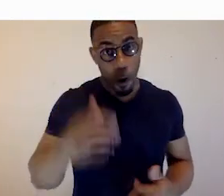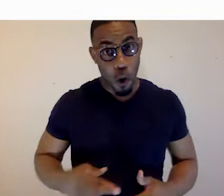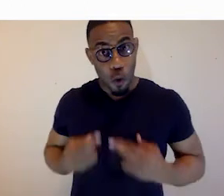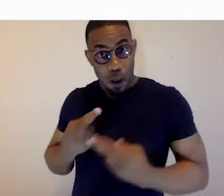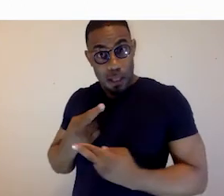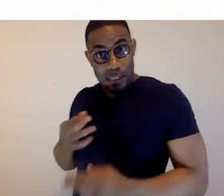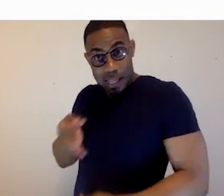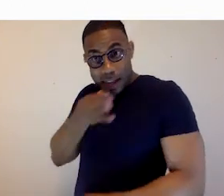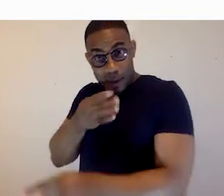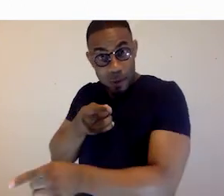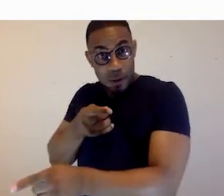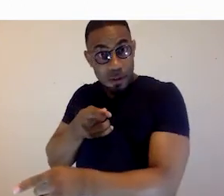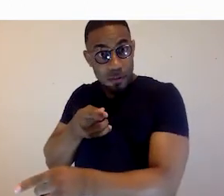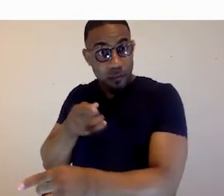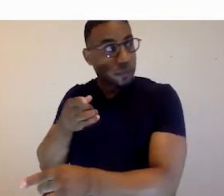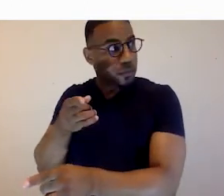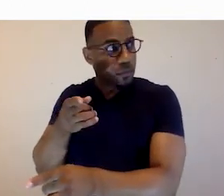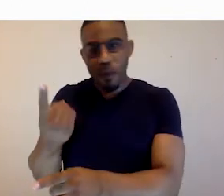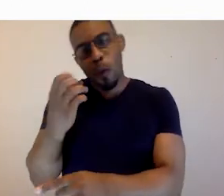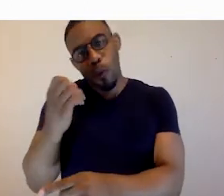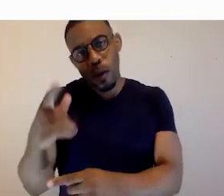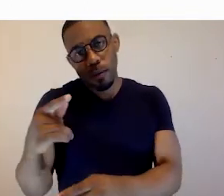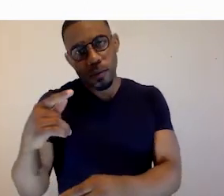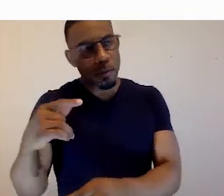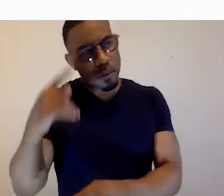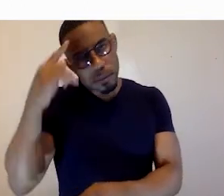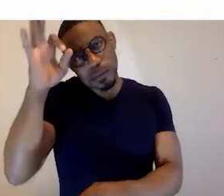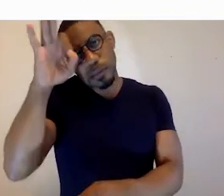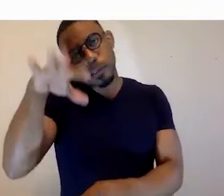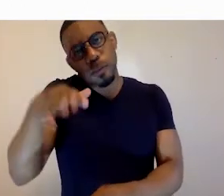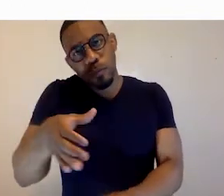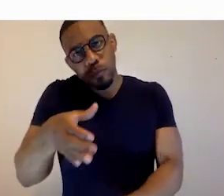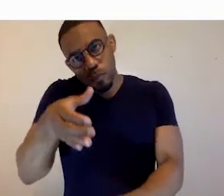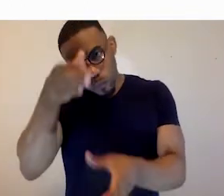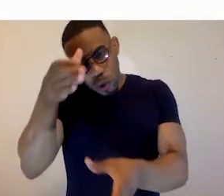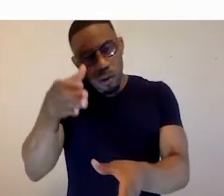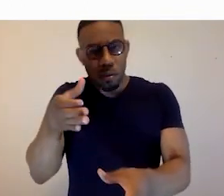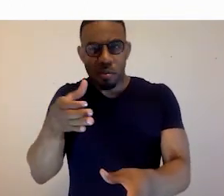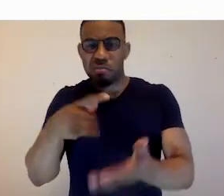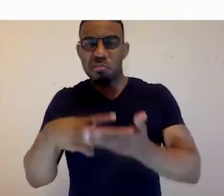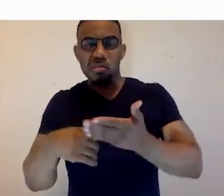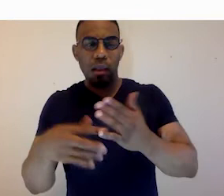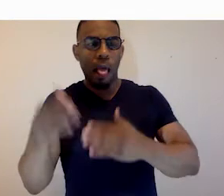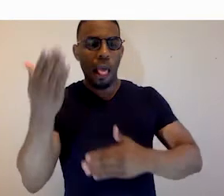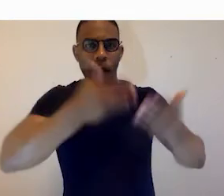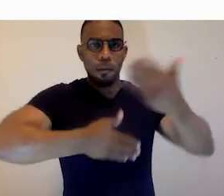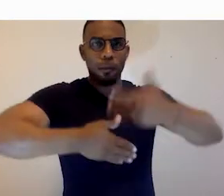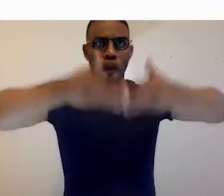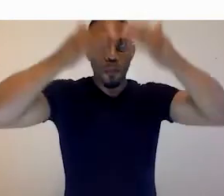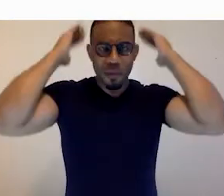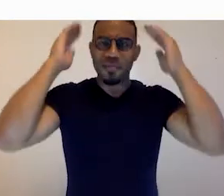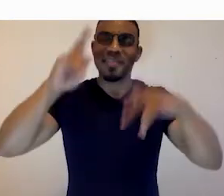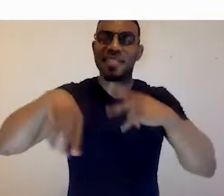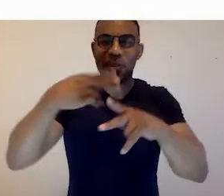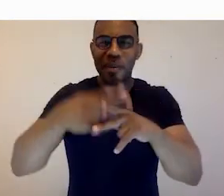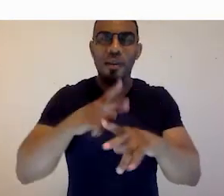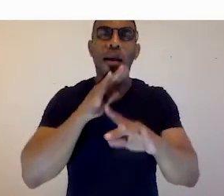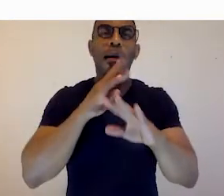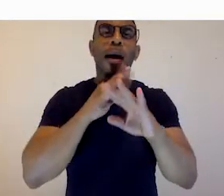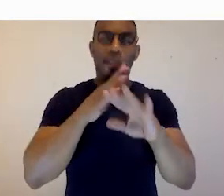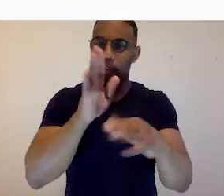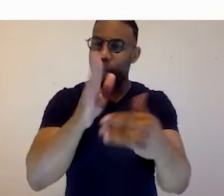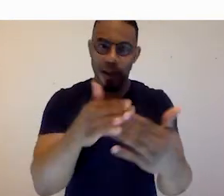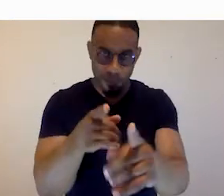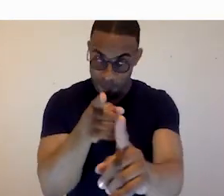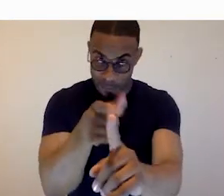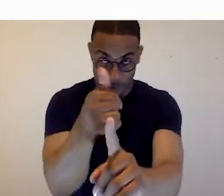Expert, he's one of those tech bros who, kind of talks over your head. You know the type. You might